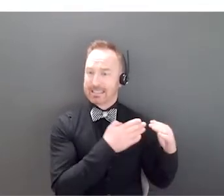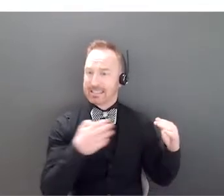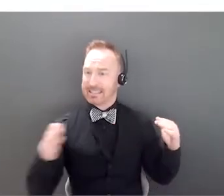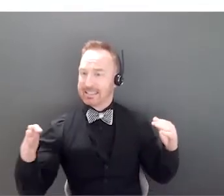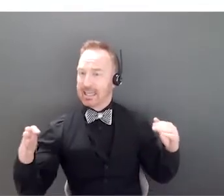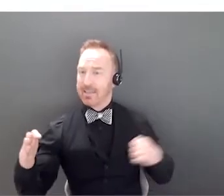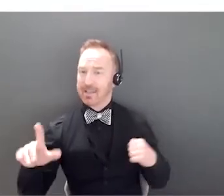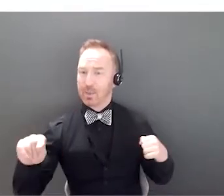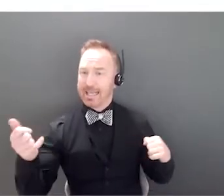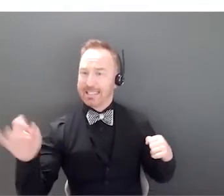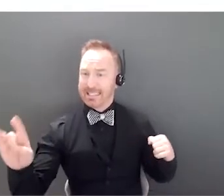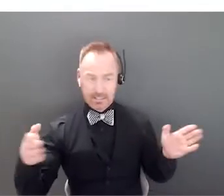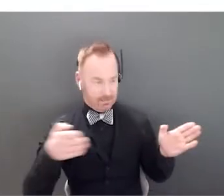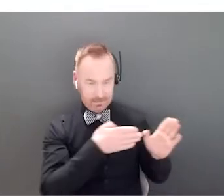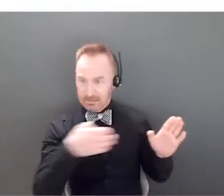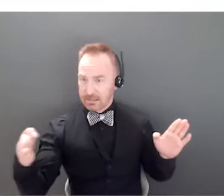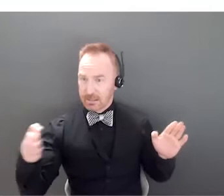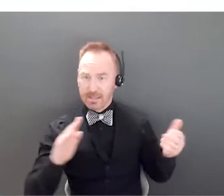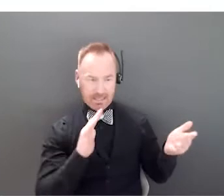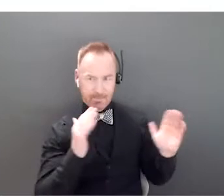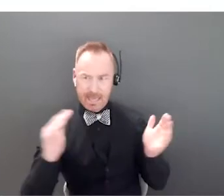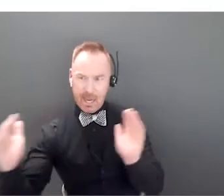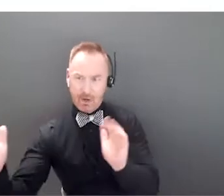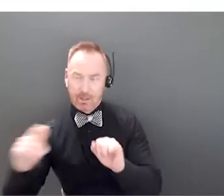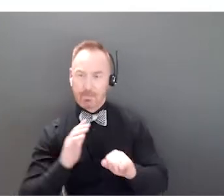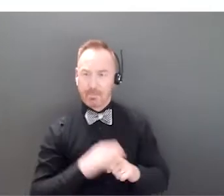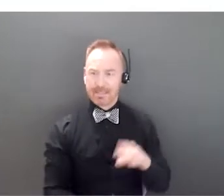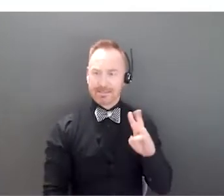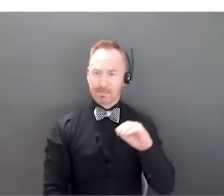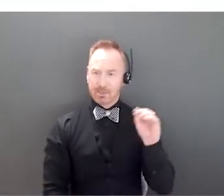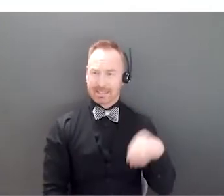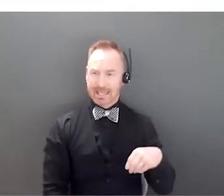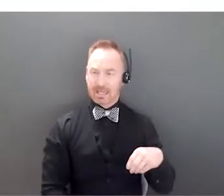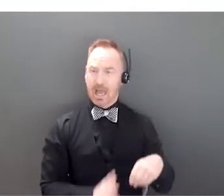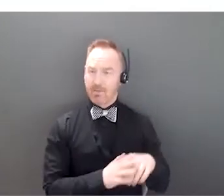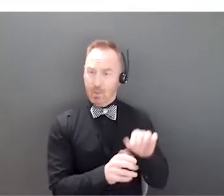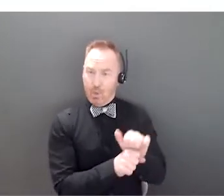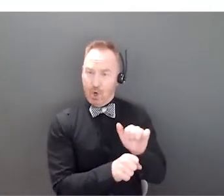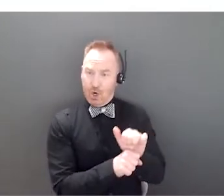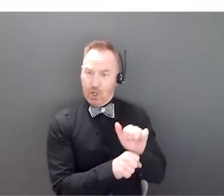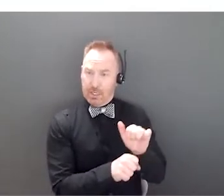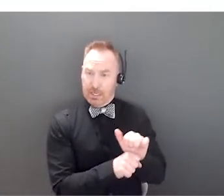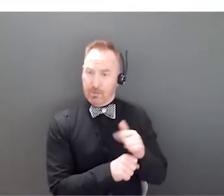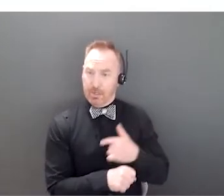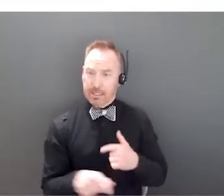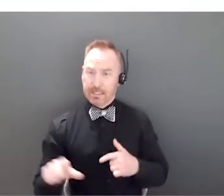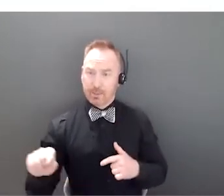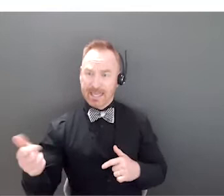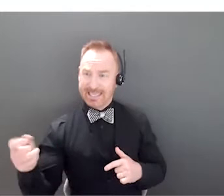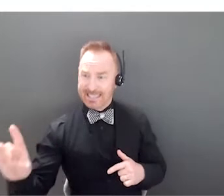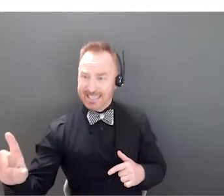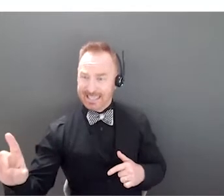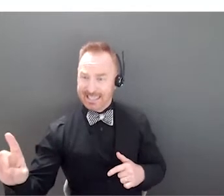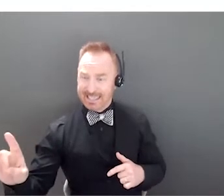in 2018. What they found was that 60% of occupations held by employees in 2018 did not exist